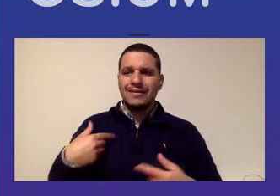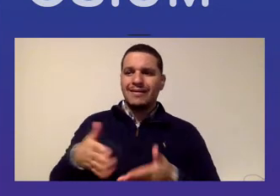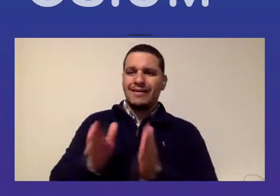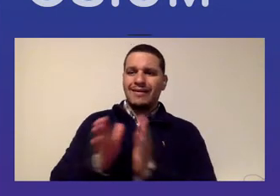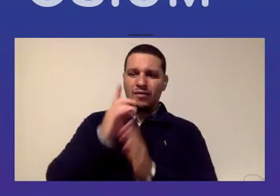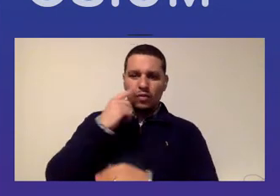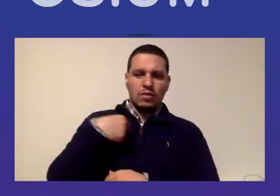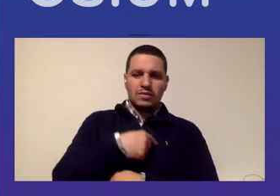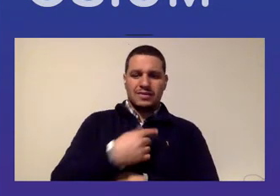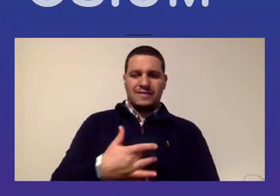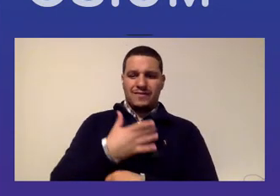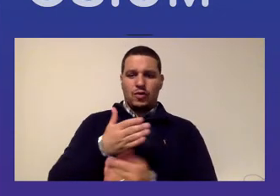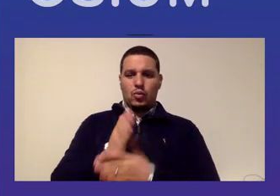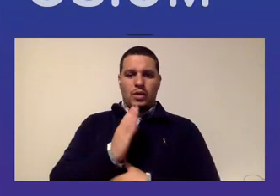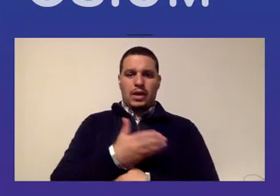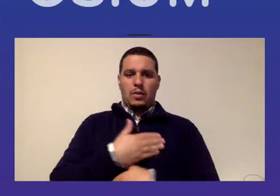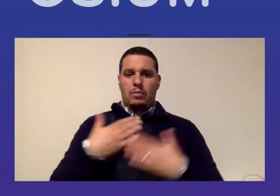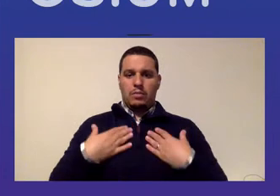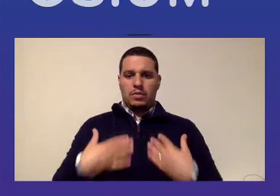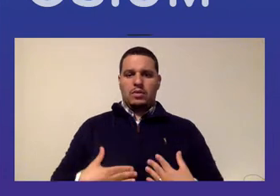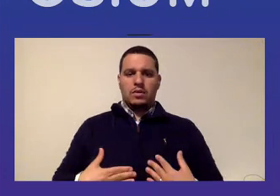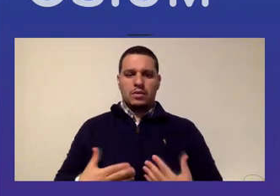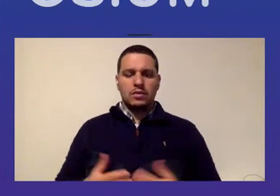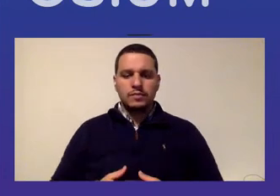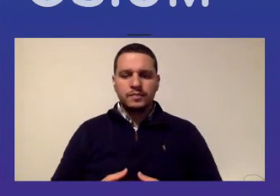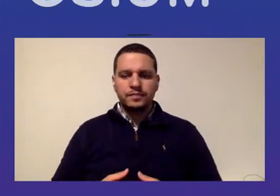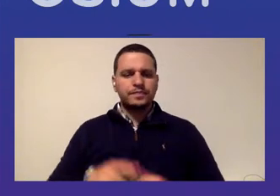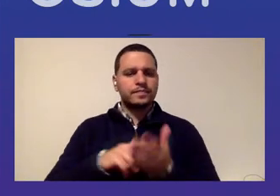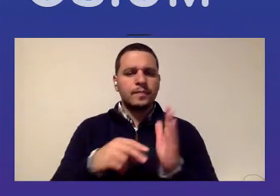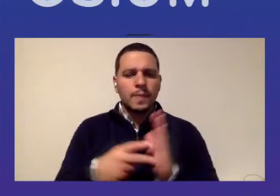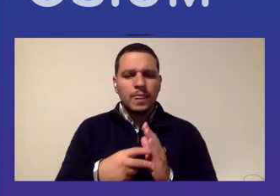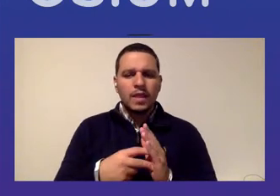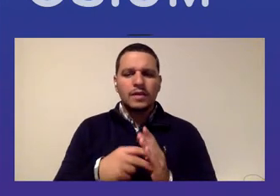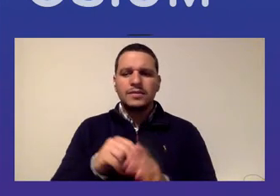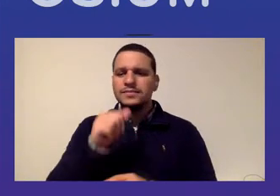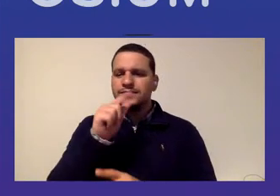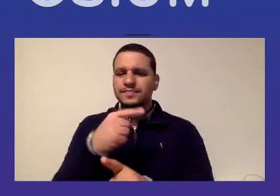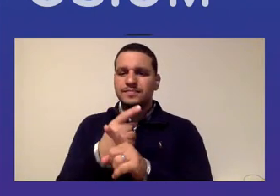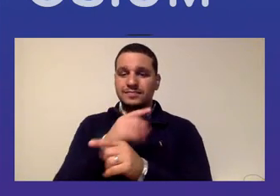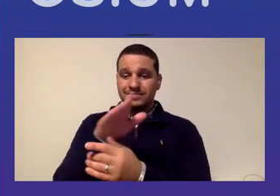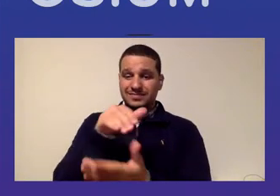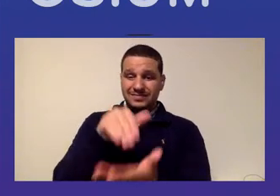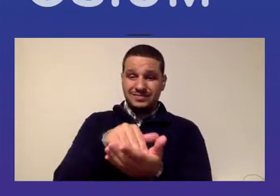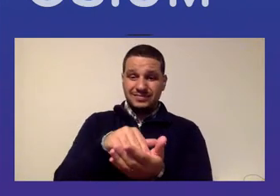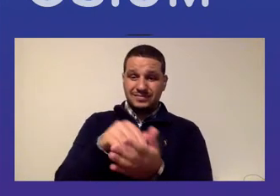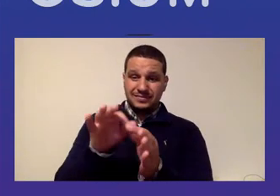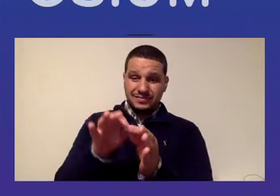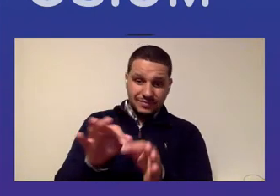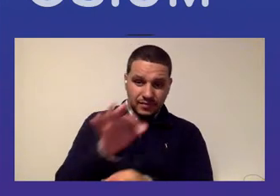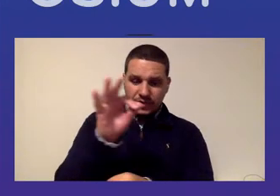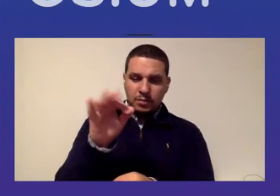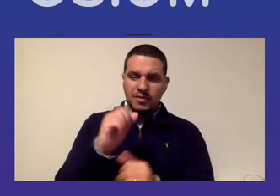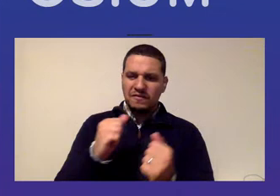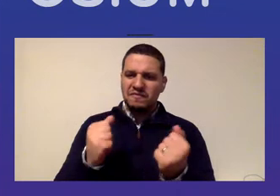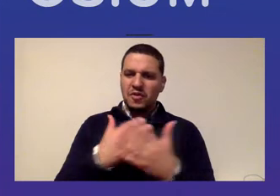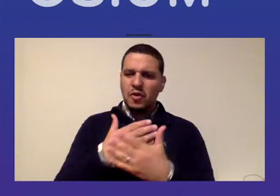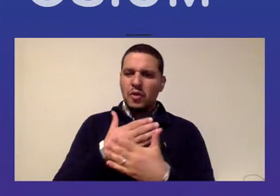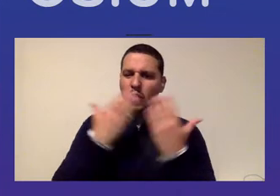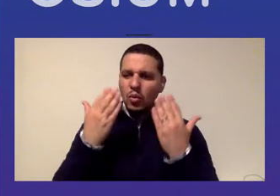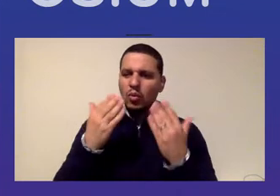own bodies? What does it mean to not just center spirit, but to be fearless enough to allow